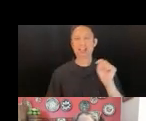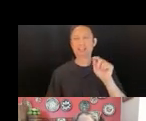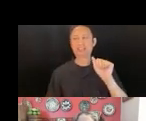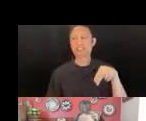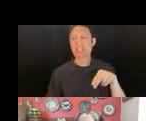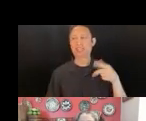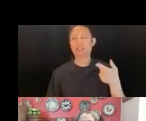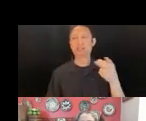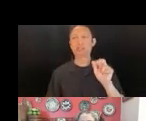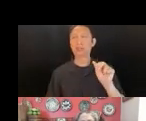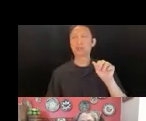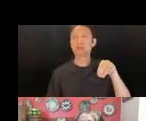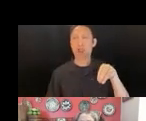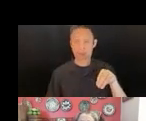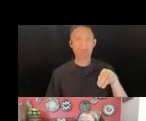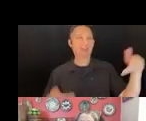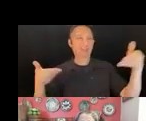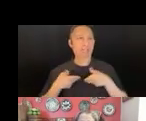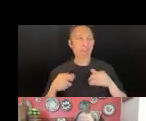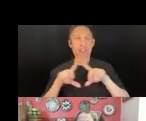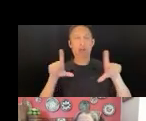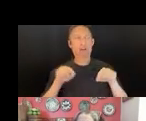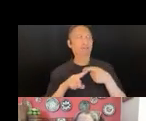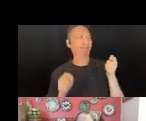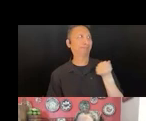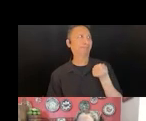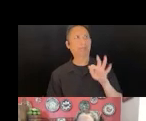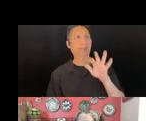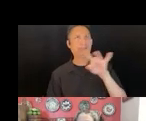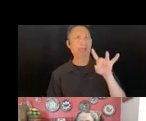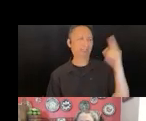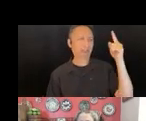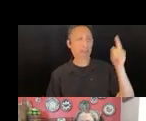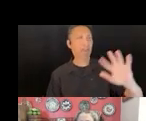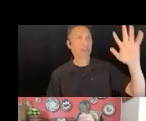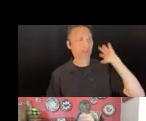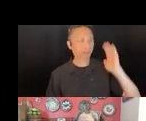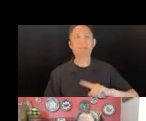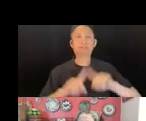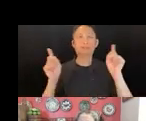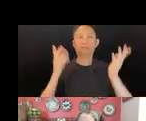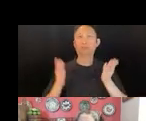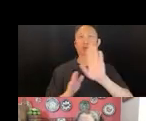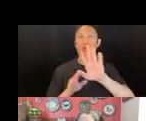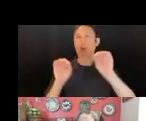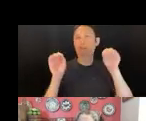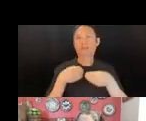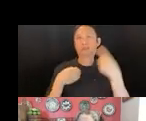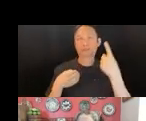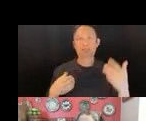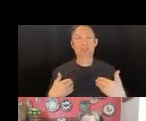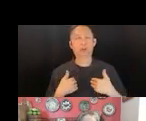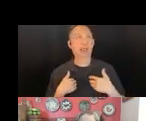like 1988 or something. And, perhaps now in your studio or in your office, you have a